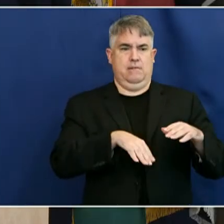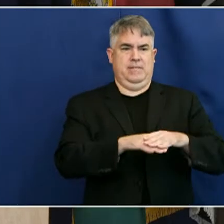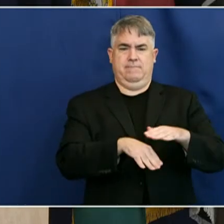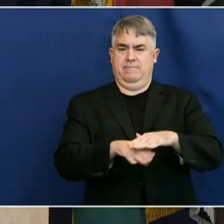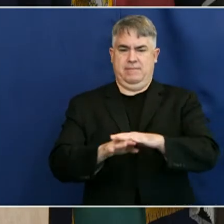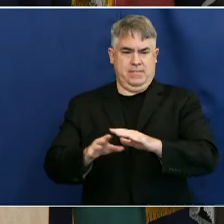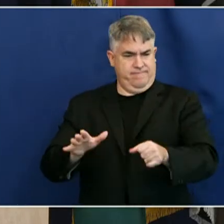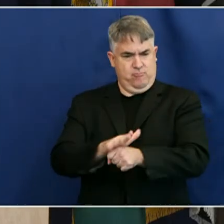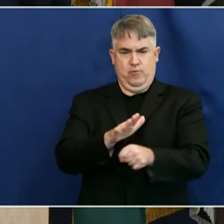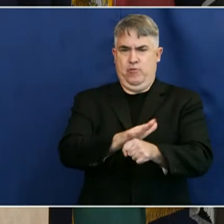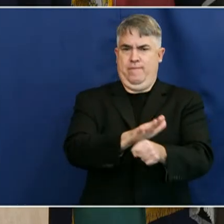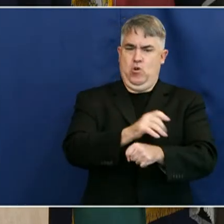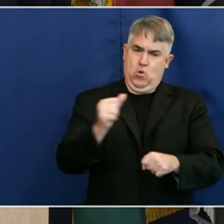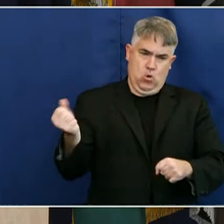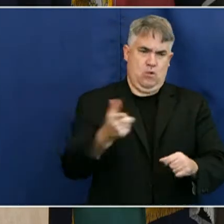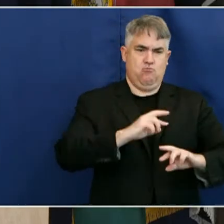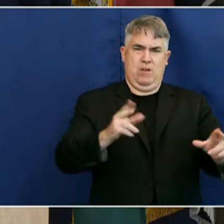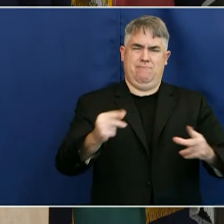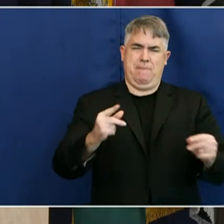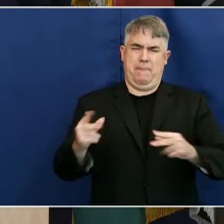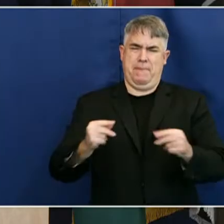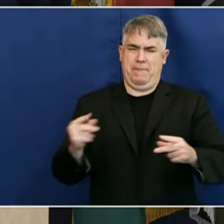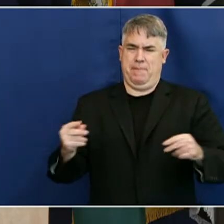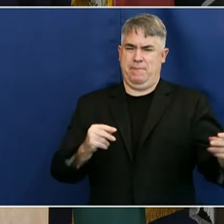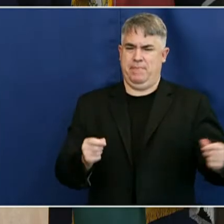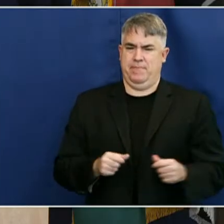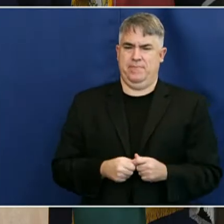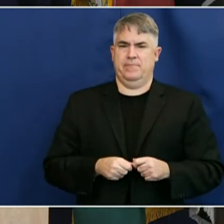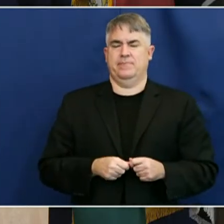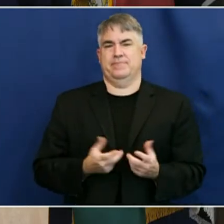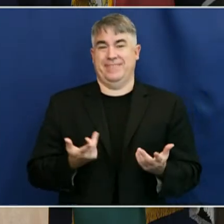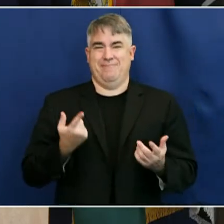day. But again, that's dependent upon the availability of vaccines.